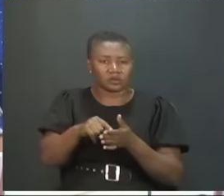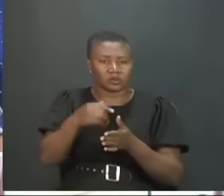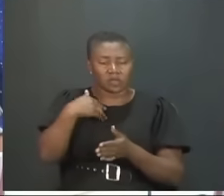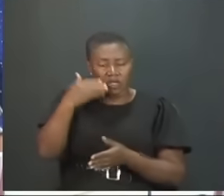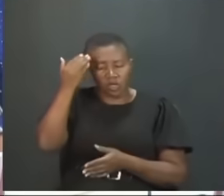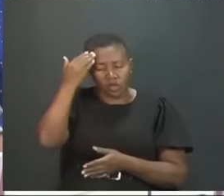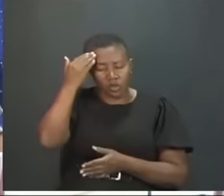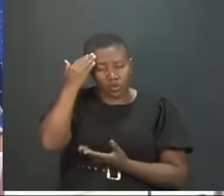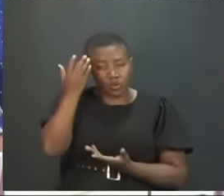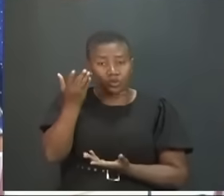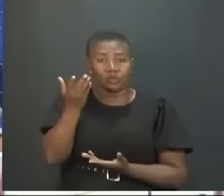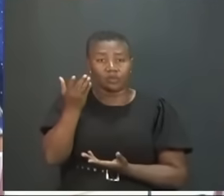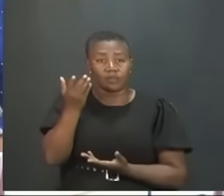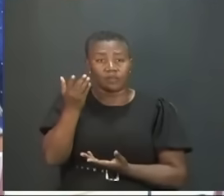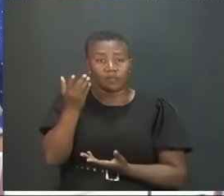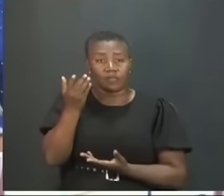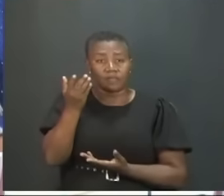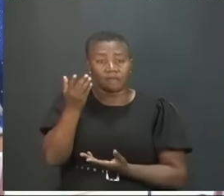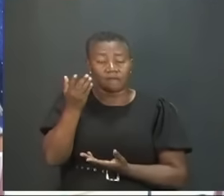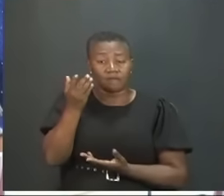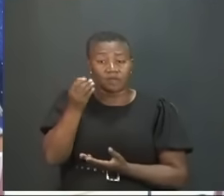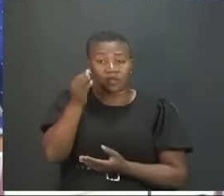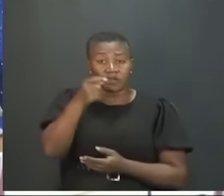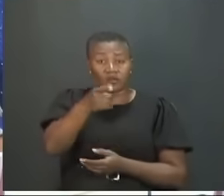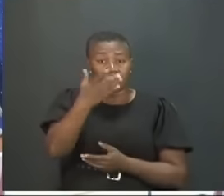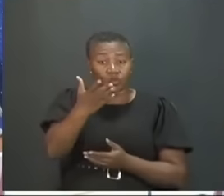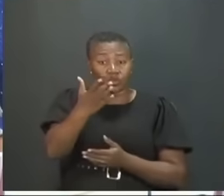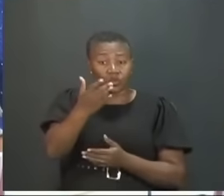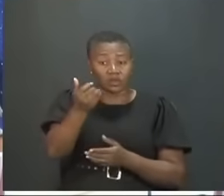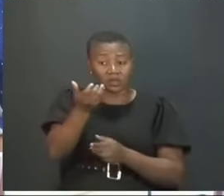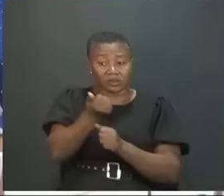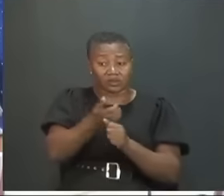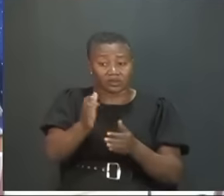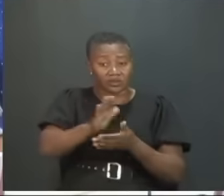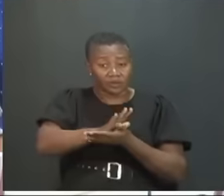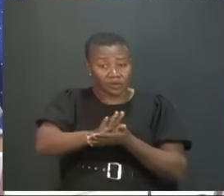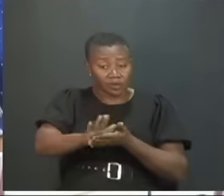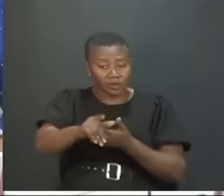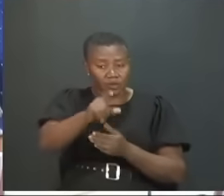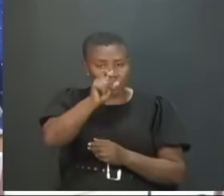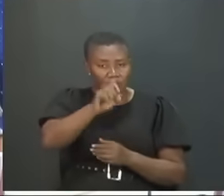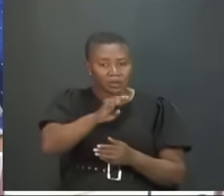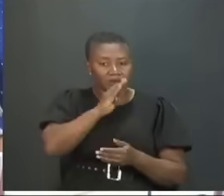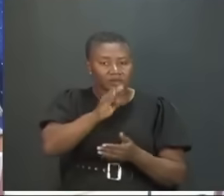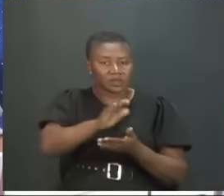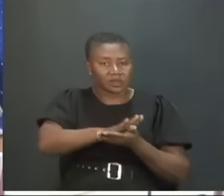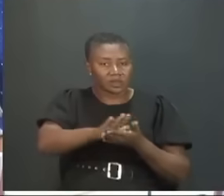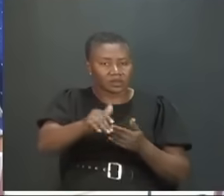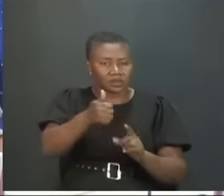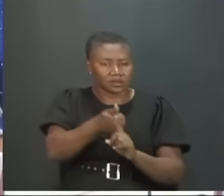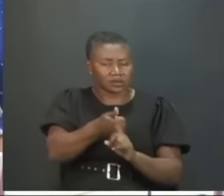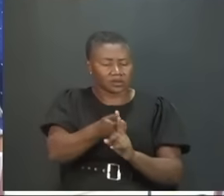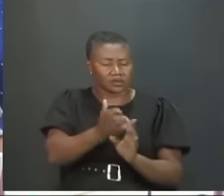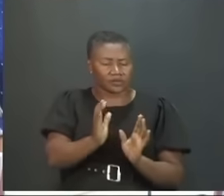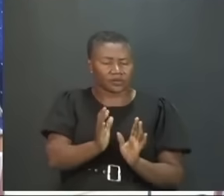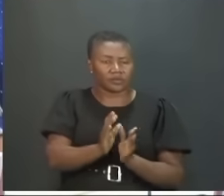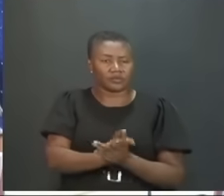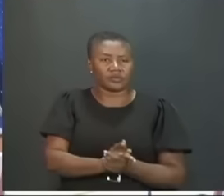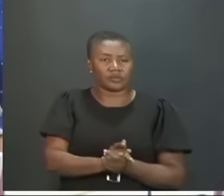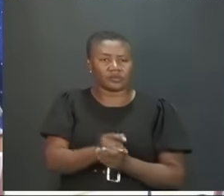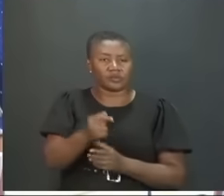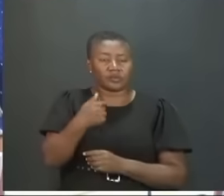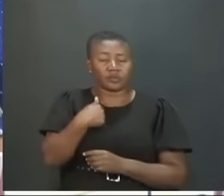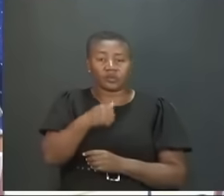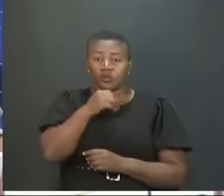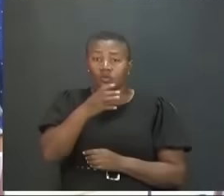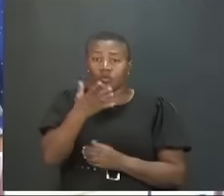equity must do equity and must be vigilant. Equity has never favored the indolent. So I didn't want to